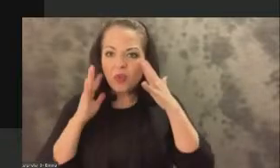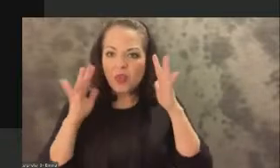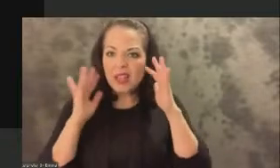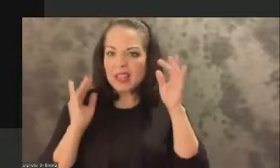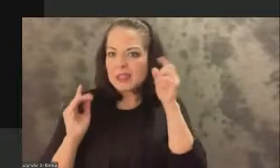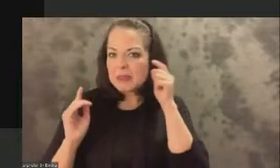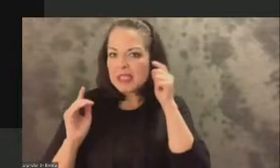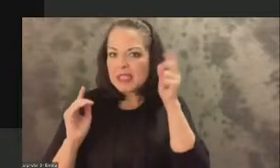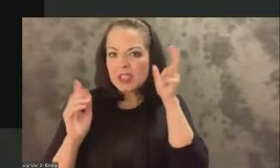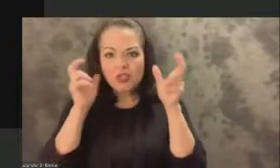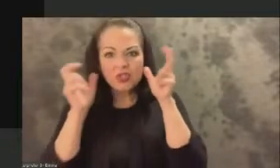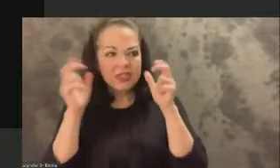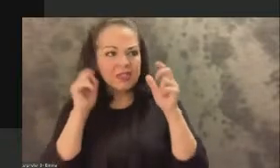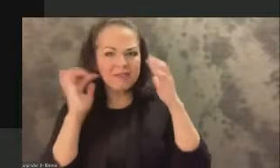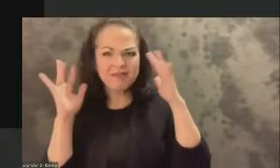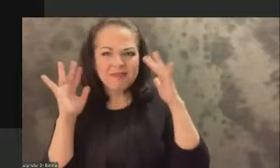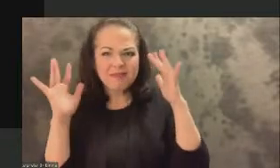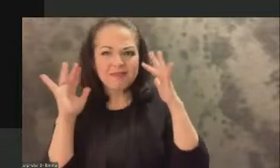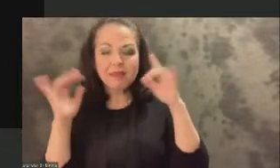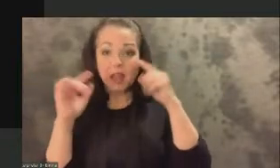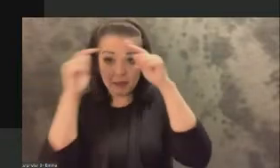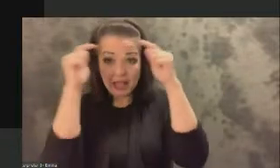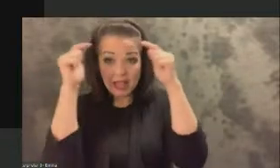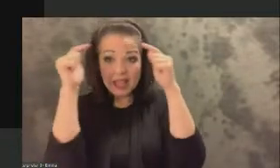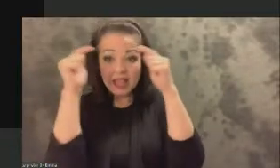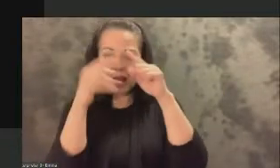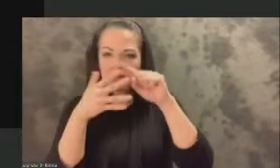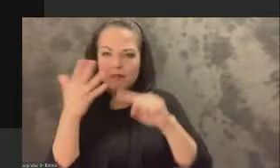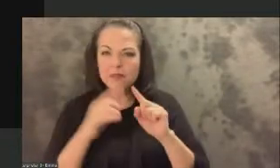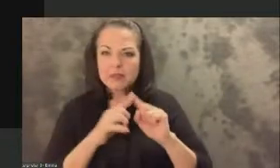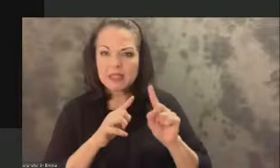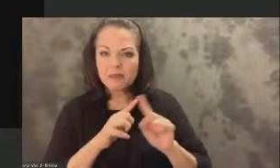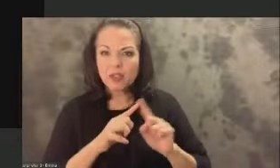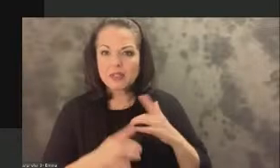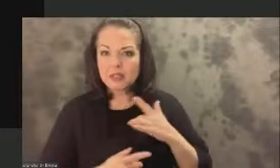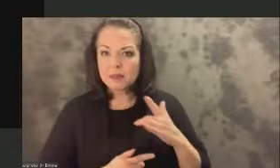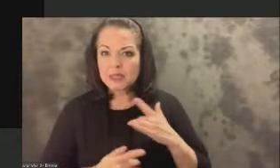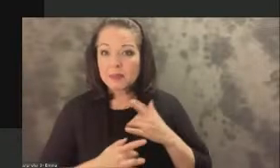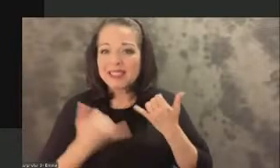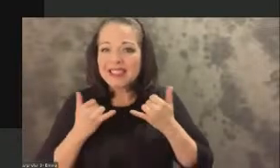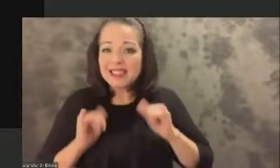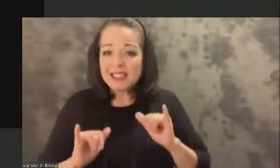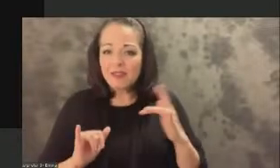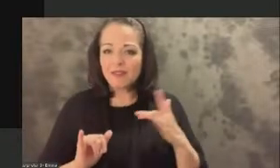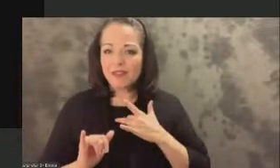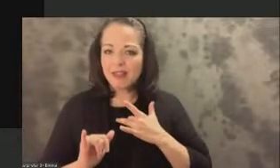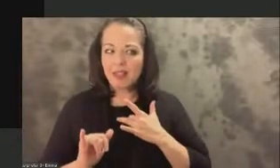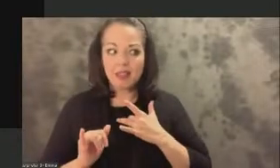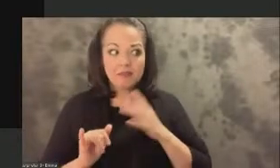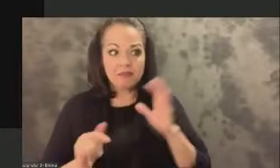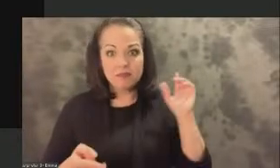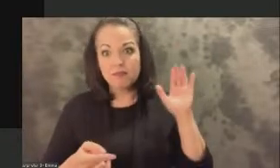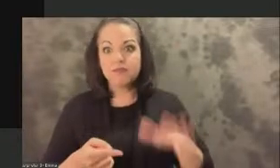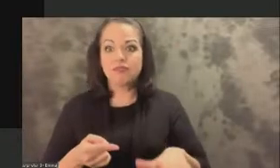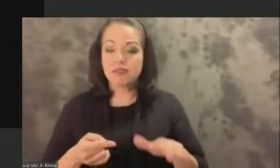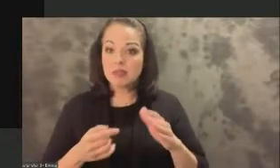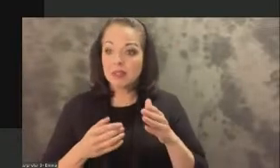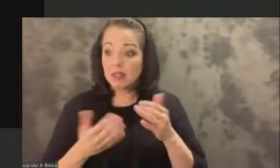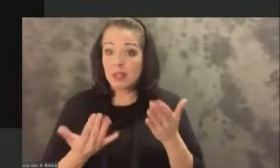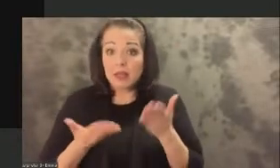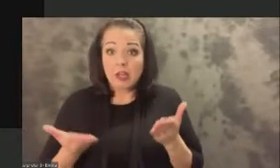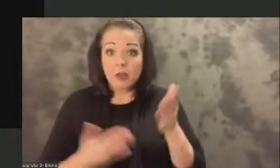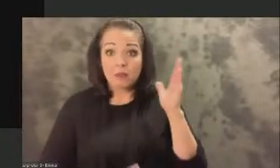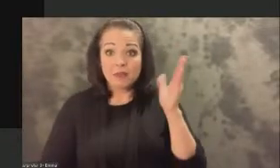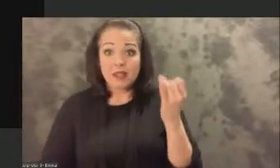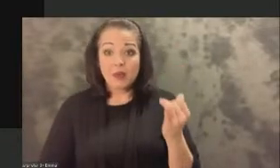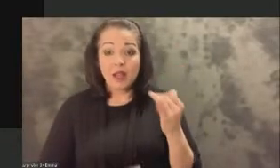have a headache going. So a number of symptoms that I'm still having, even presenting to you here. And then by the